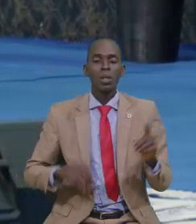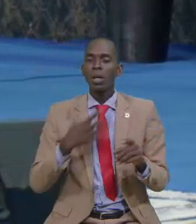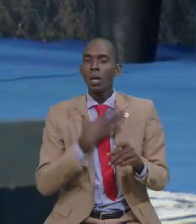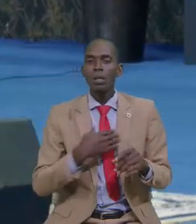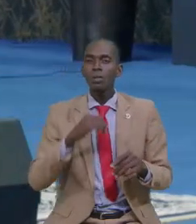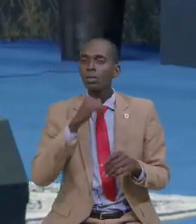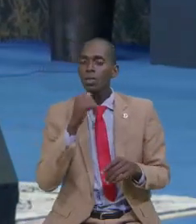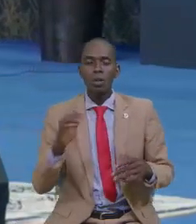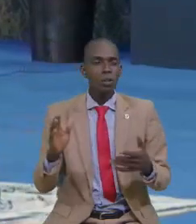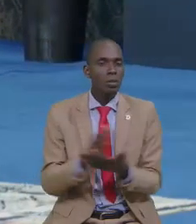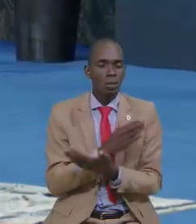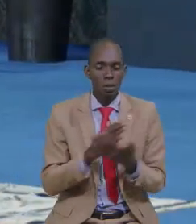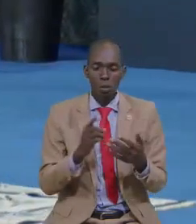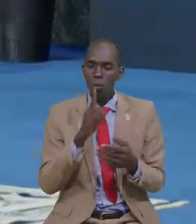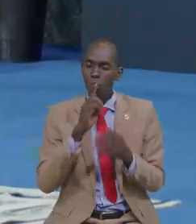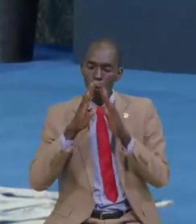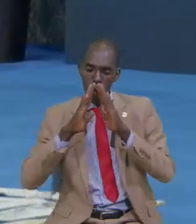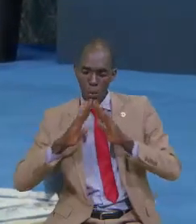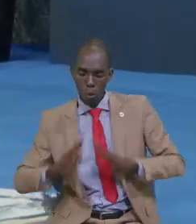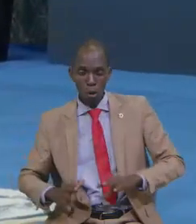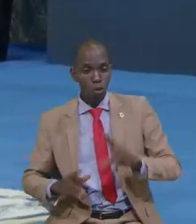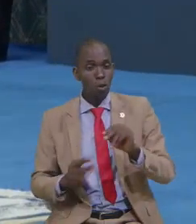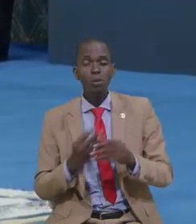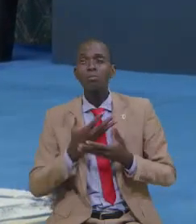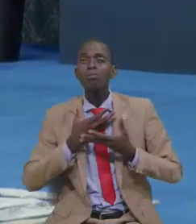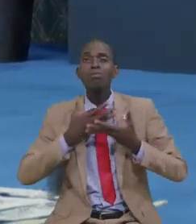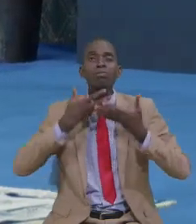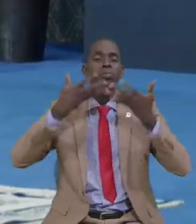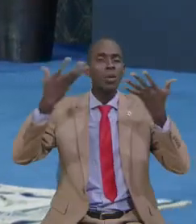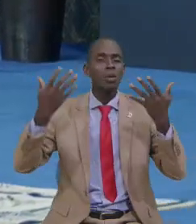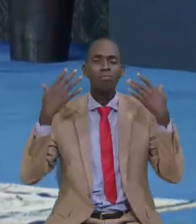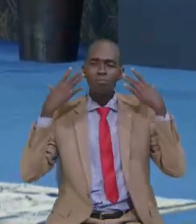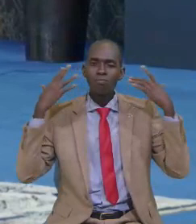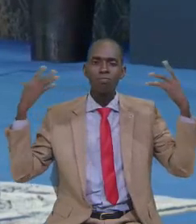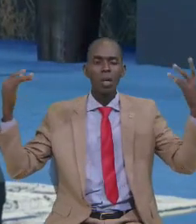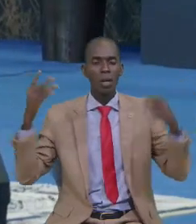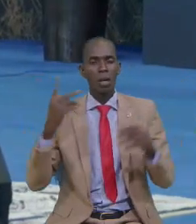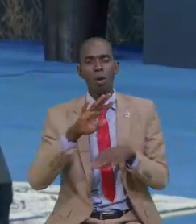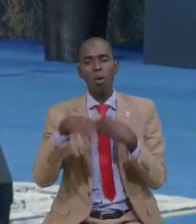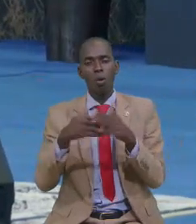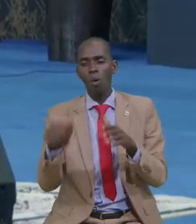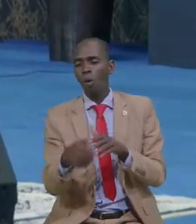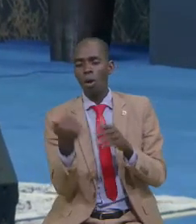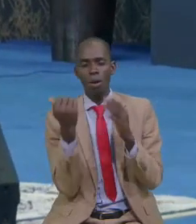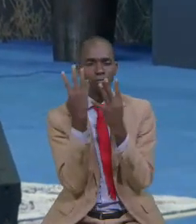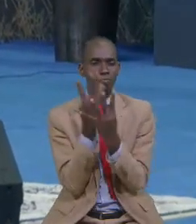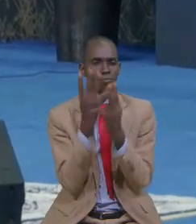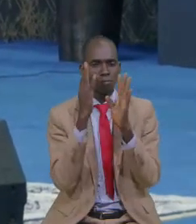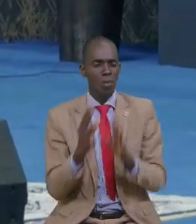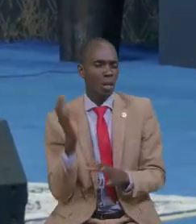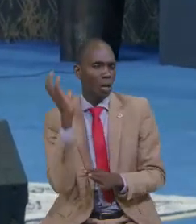They sang, and the prisoners heard them. And while they were singing,